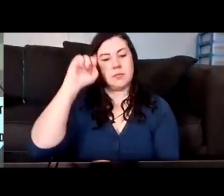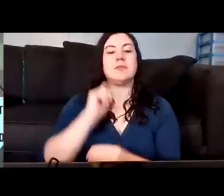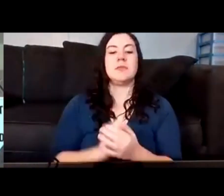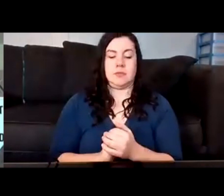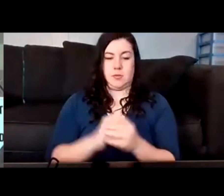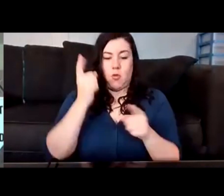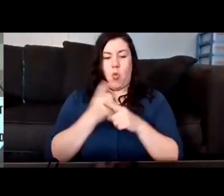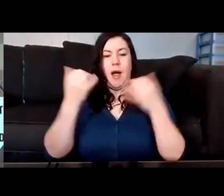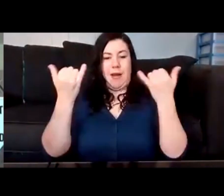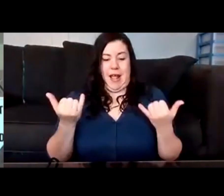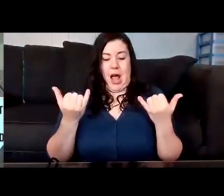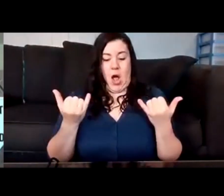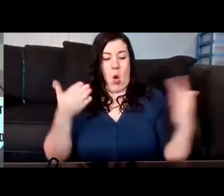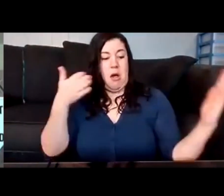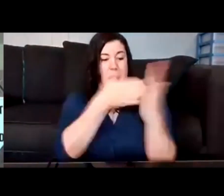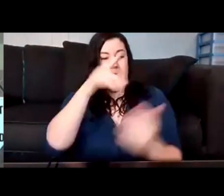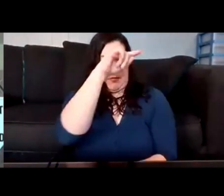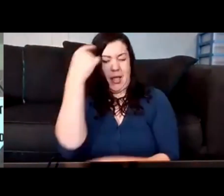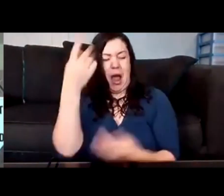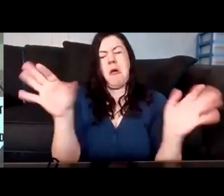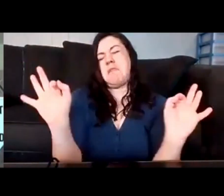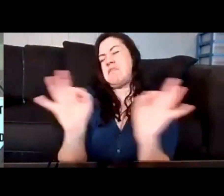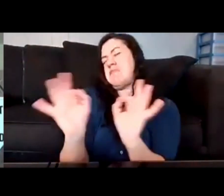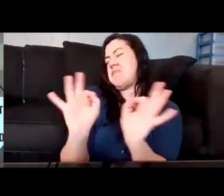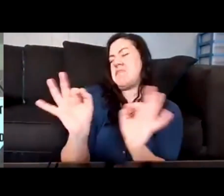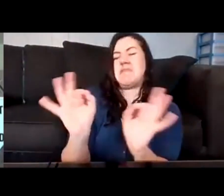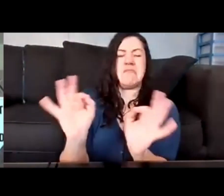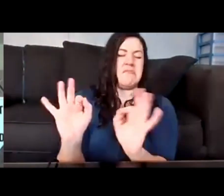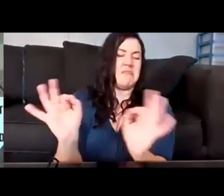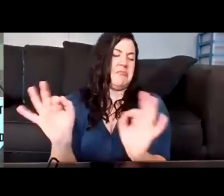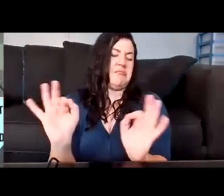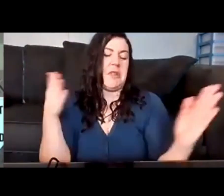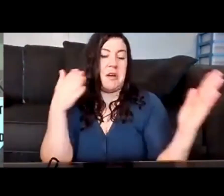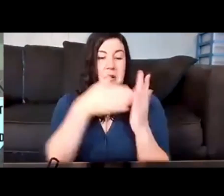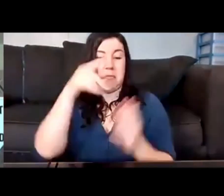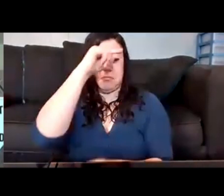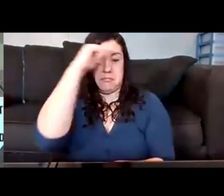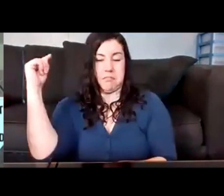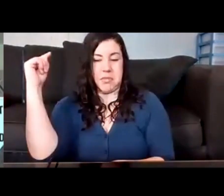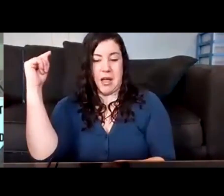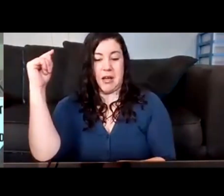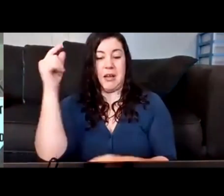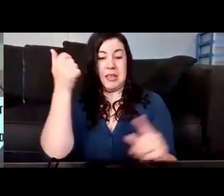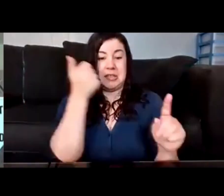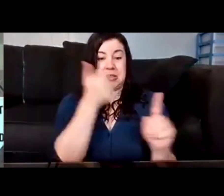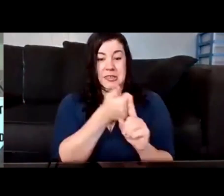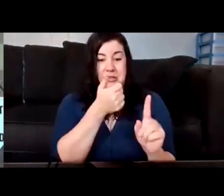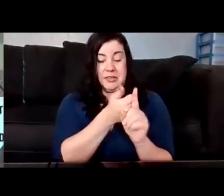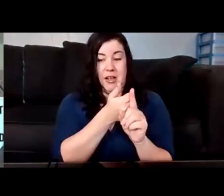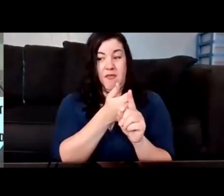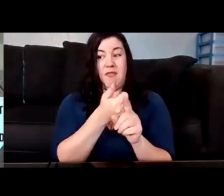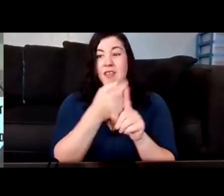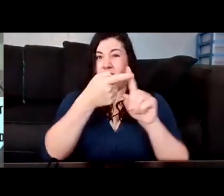anti-Blackness is trivialized. And anti-Blackness is basically, it's historical and it's